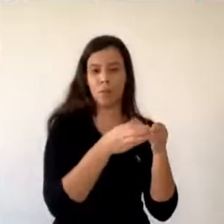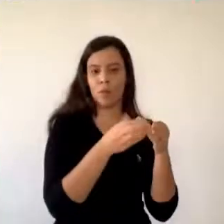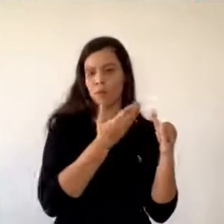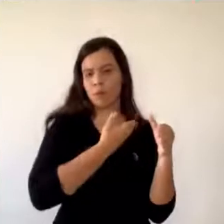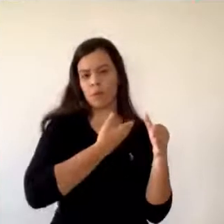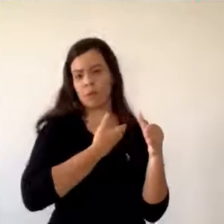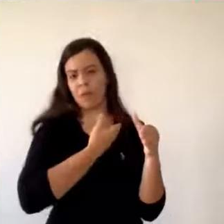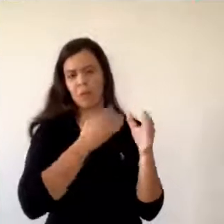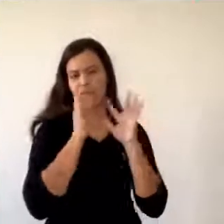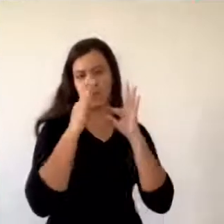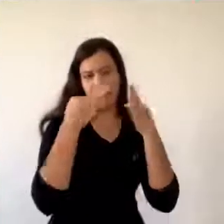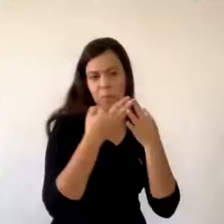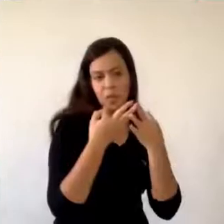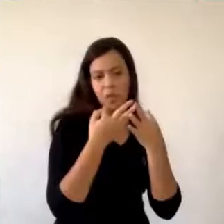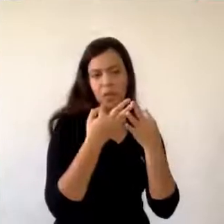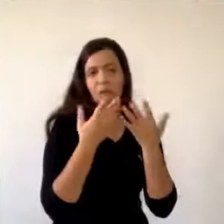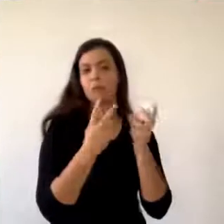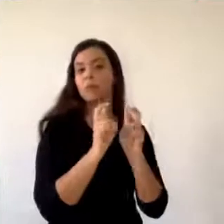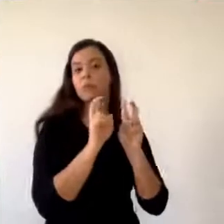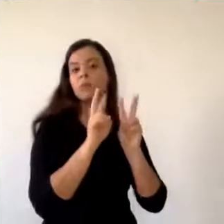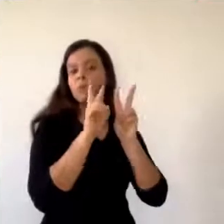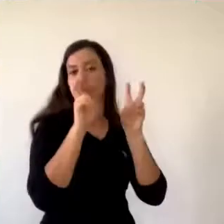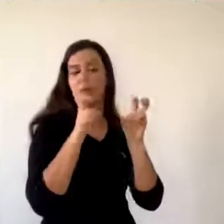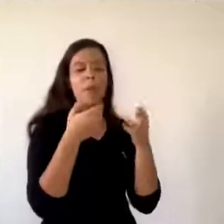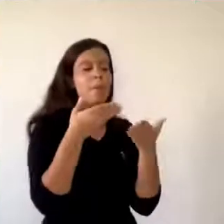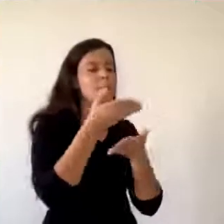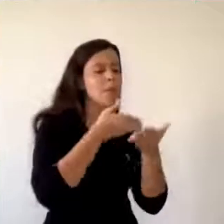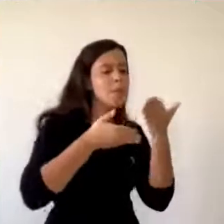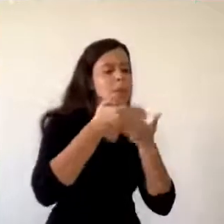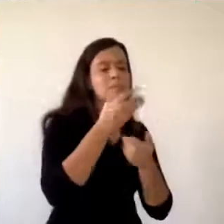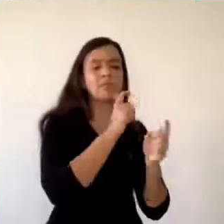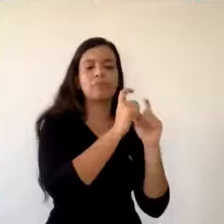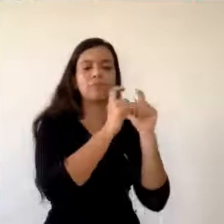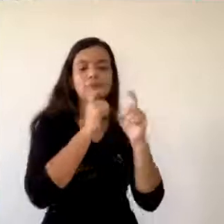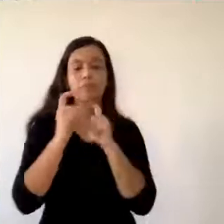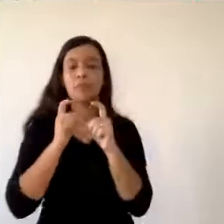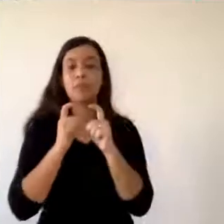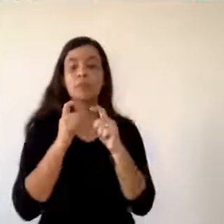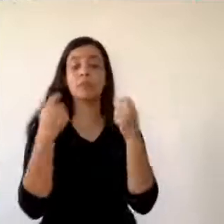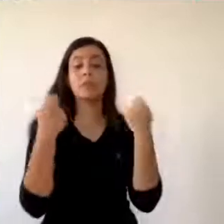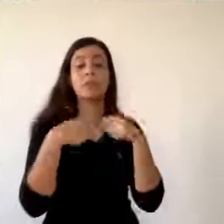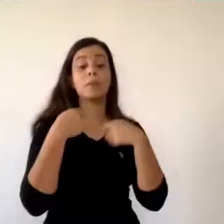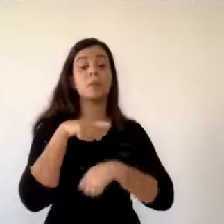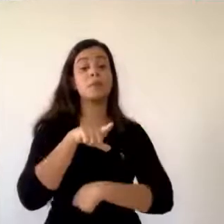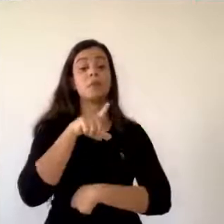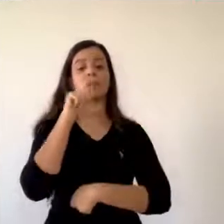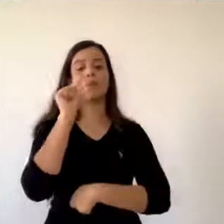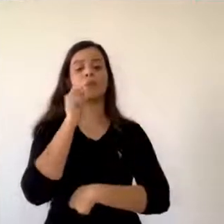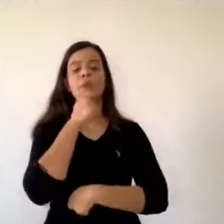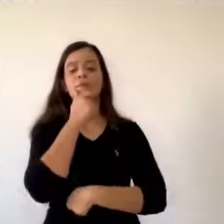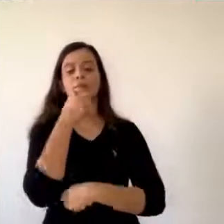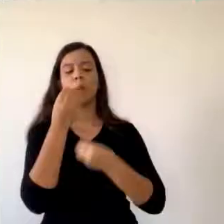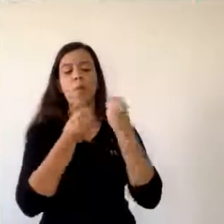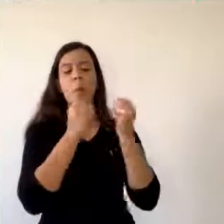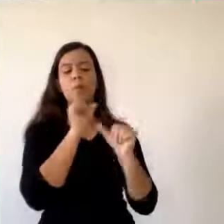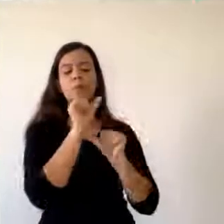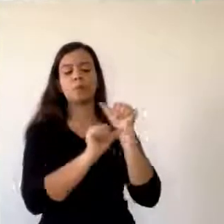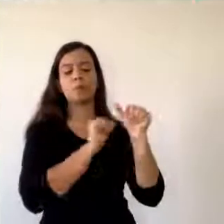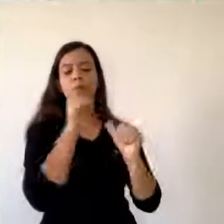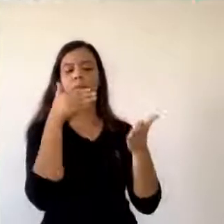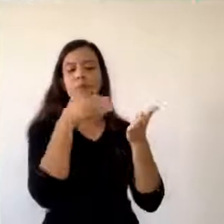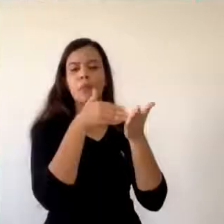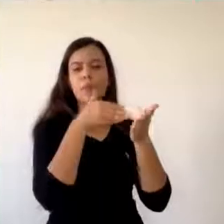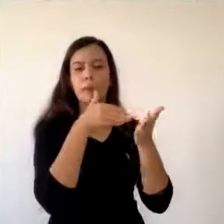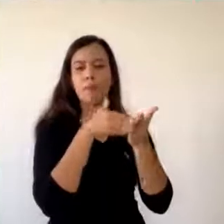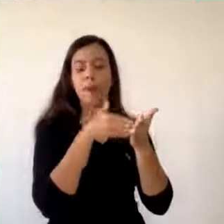you have people or group that is very close to a particular theme, we need to